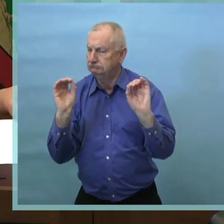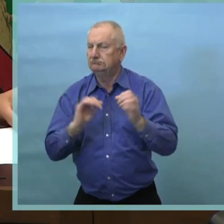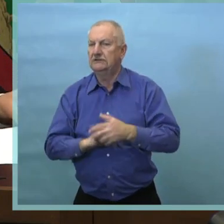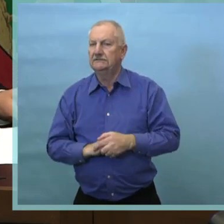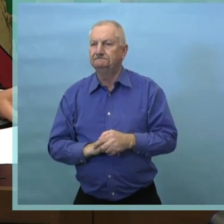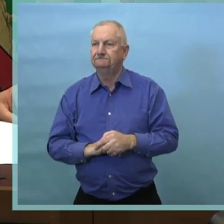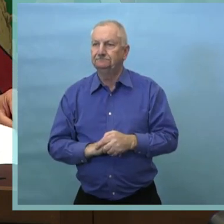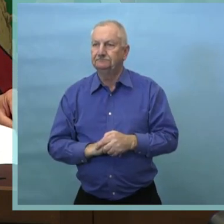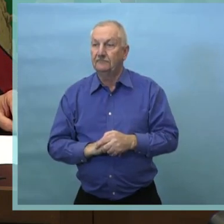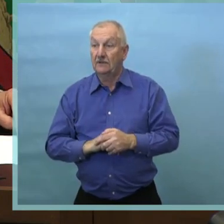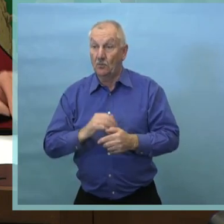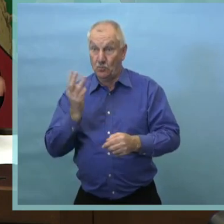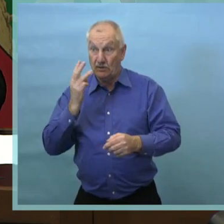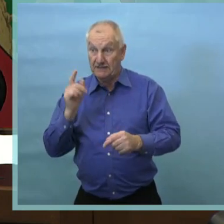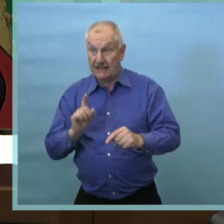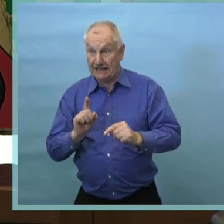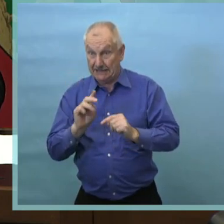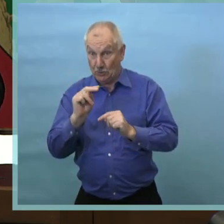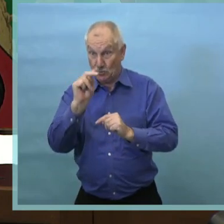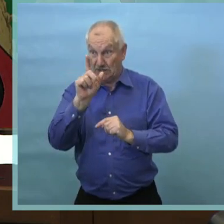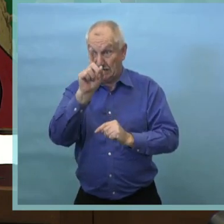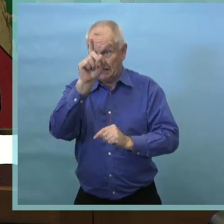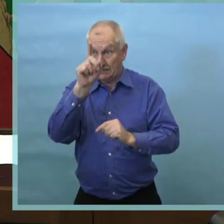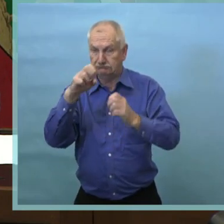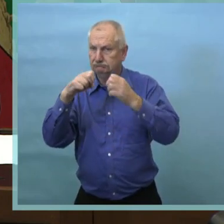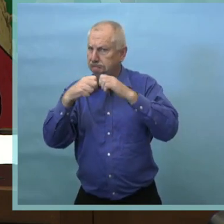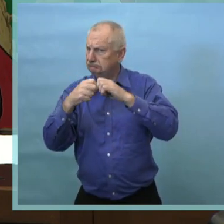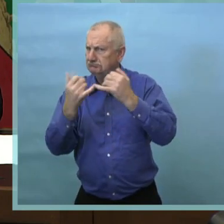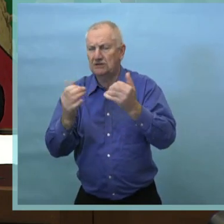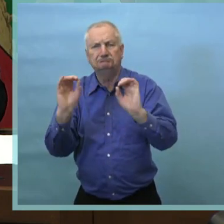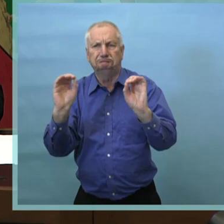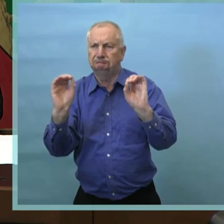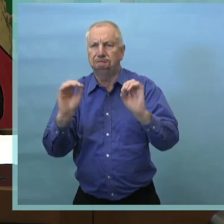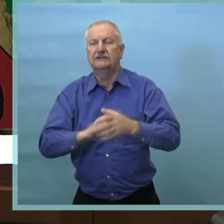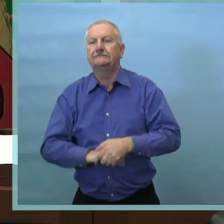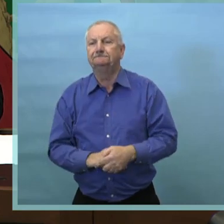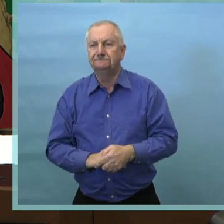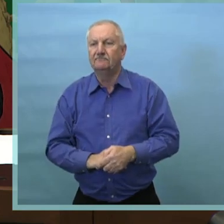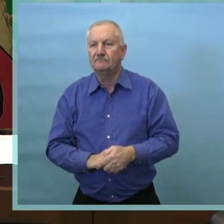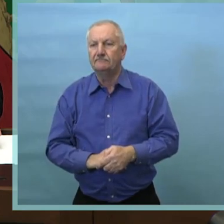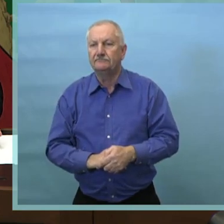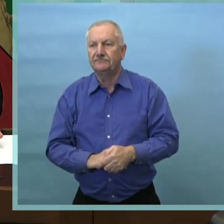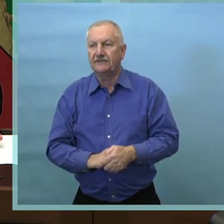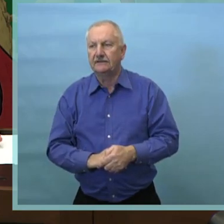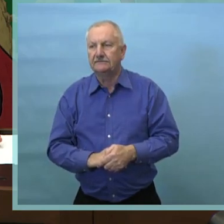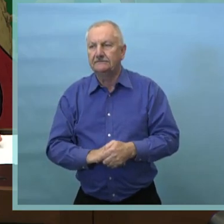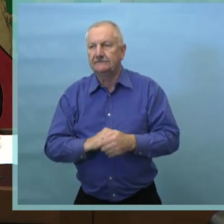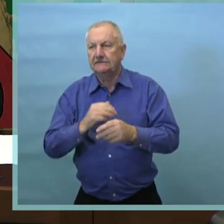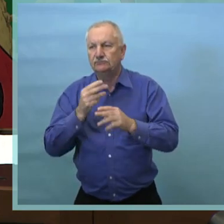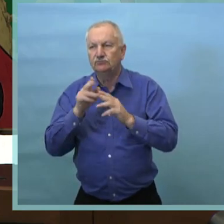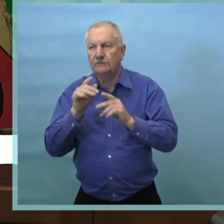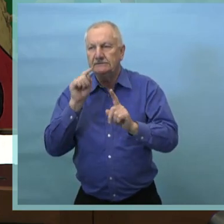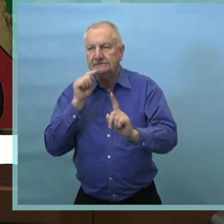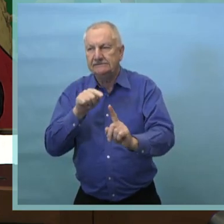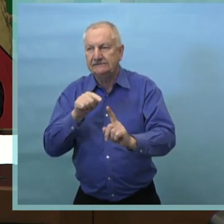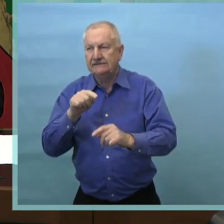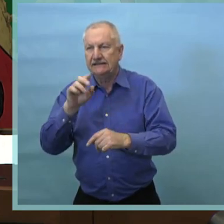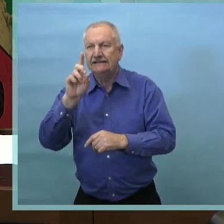the city of Winnipeg. I want to very briefly touch on the lake levels. So Lake Winnipeg is